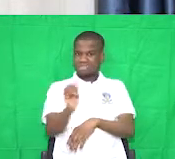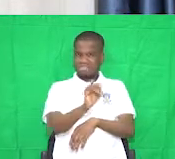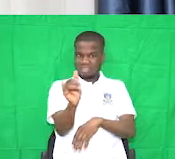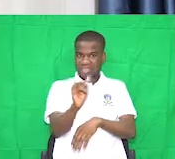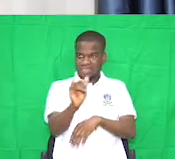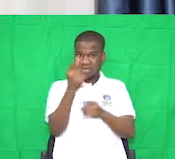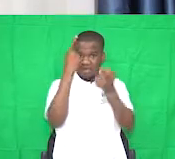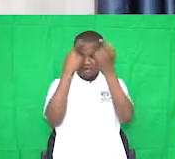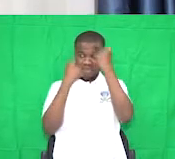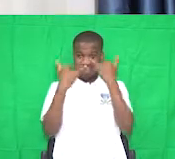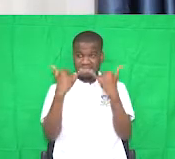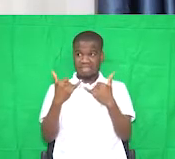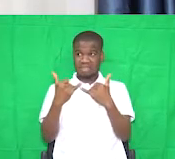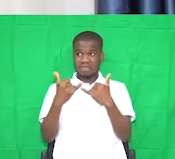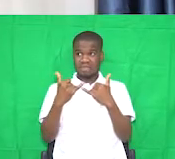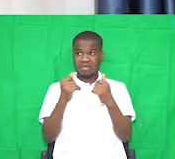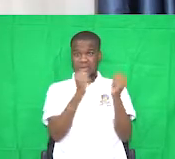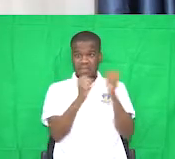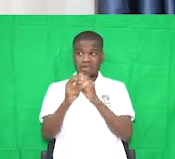ware.